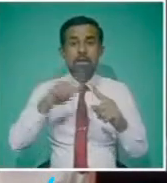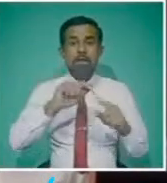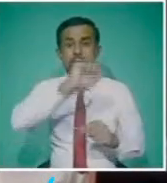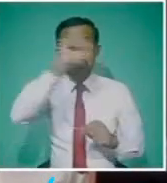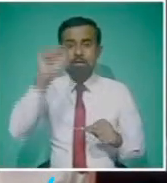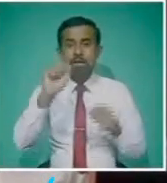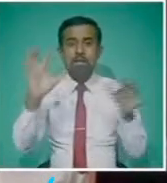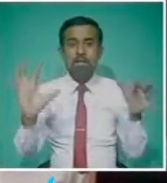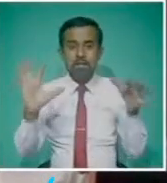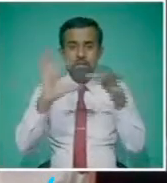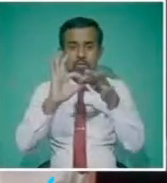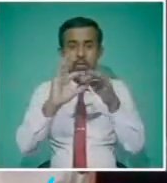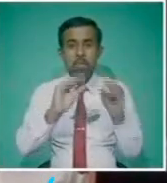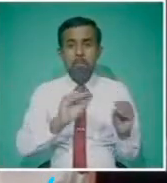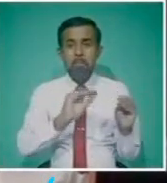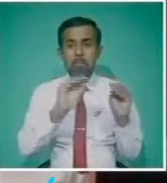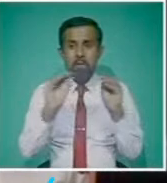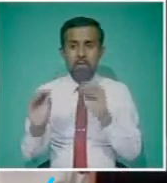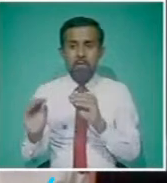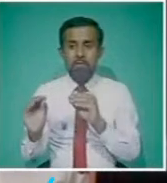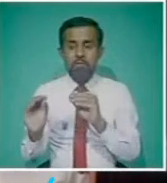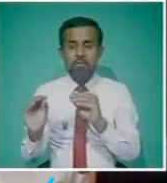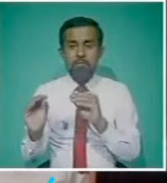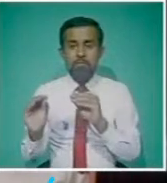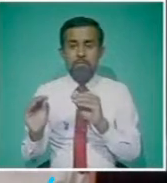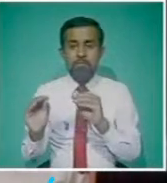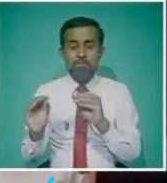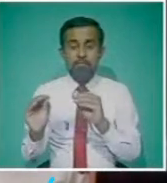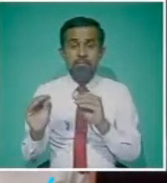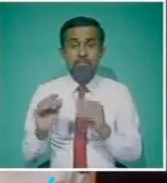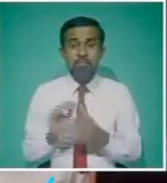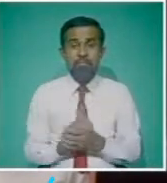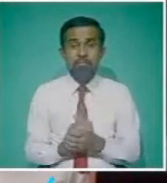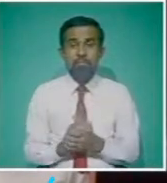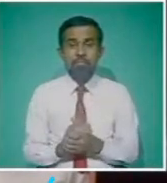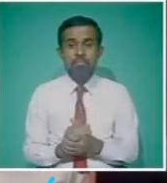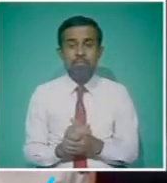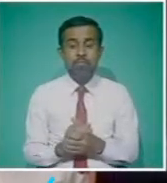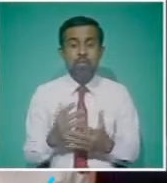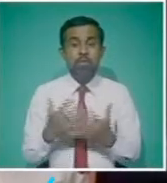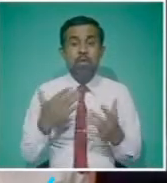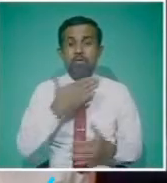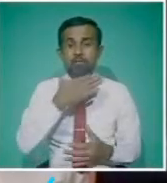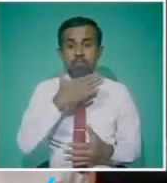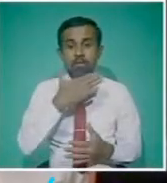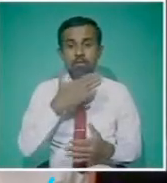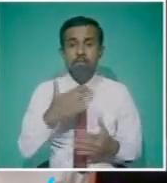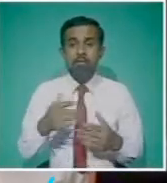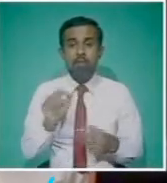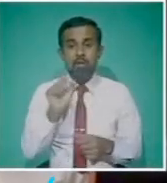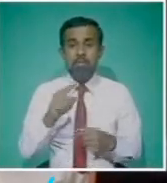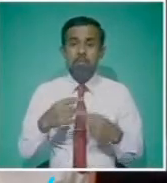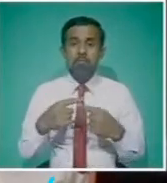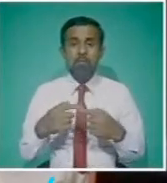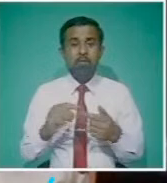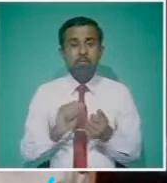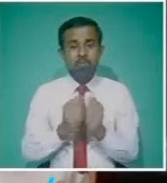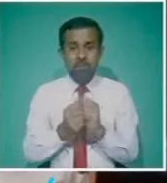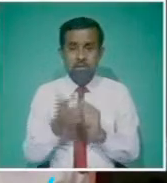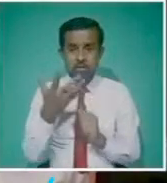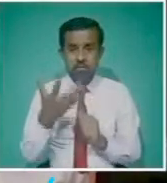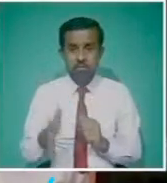redefining its role as global Britain. Queen Elizabeth II was different. From head of the British